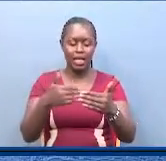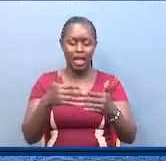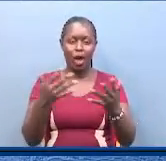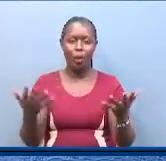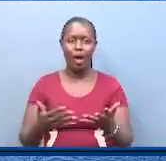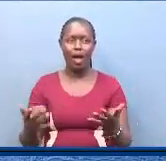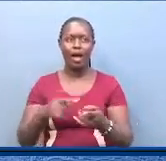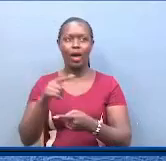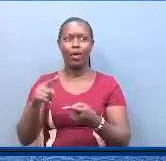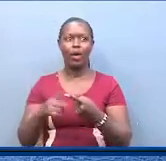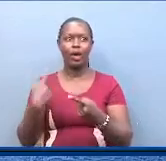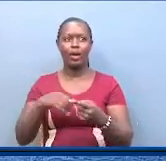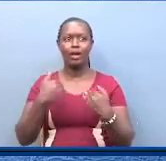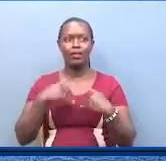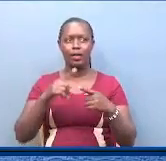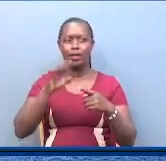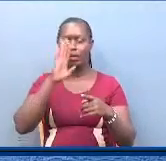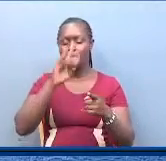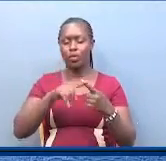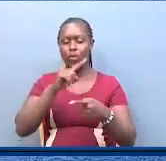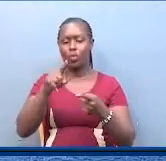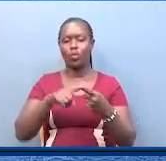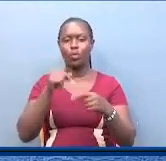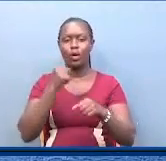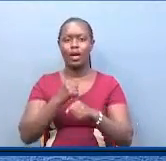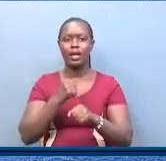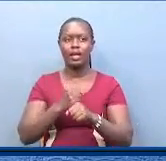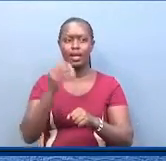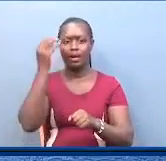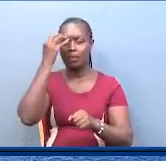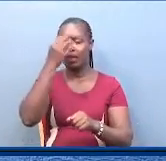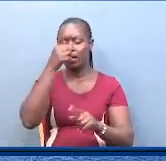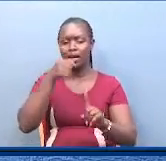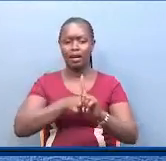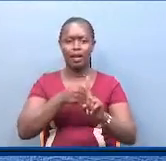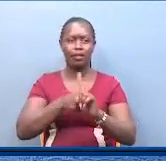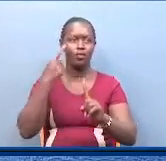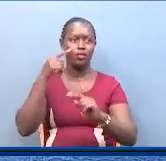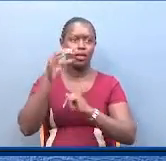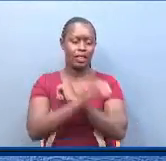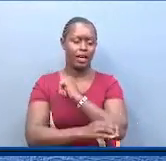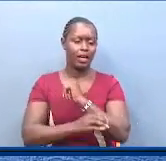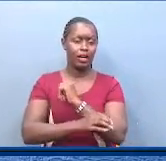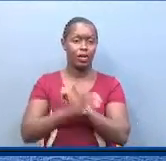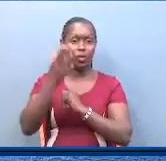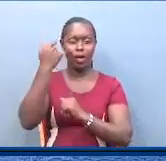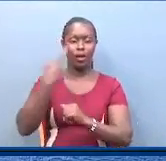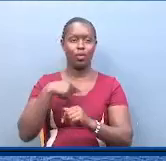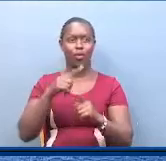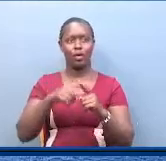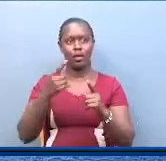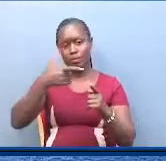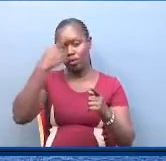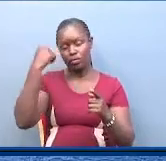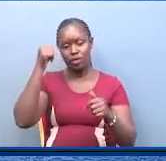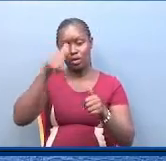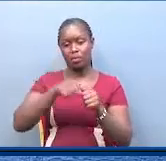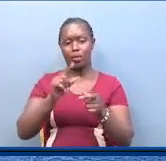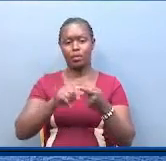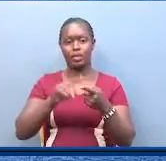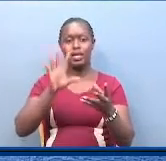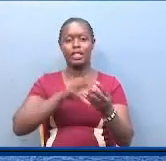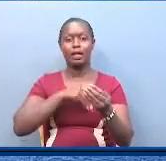to be truthful. When did Martha Karua fight for this country? We are rather confused. Because remember, she was in the banana wing. You